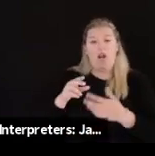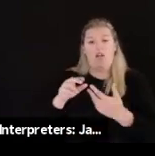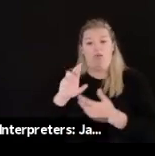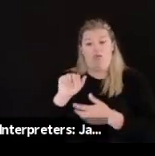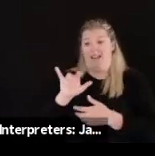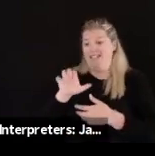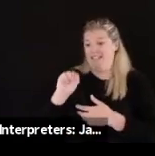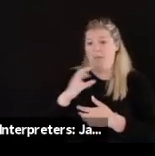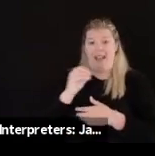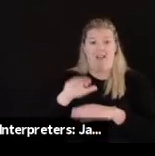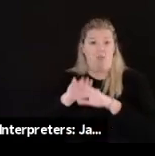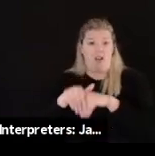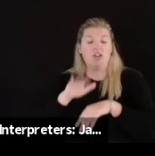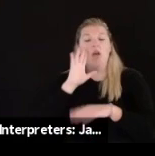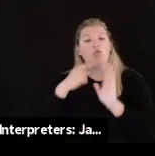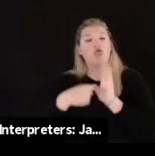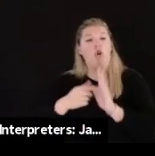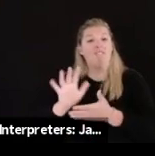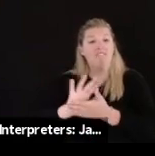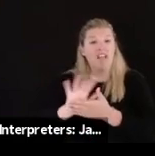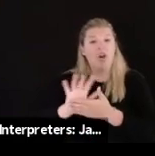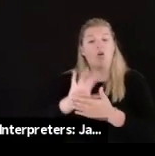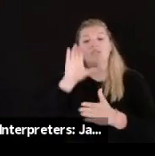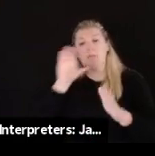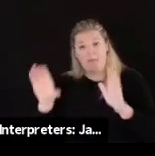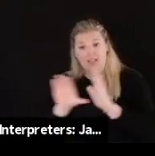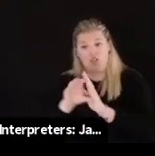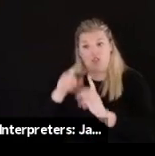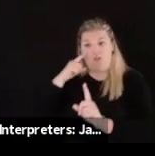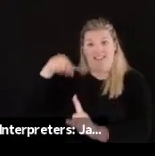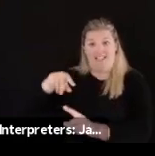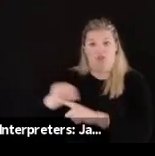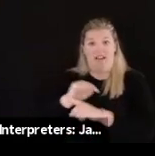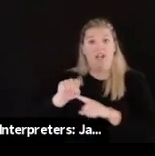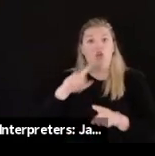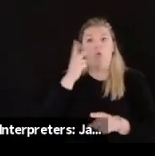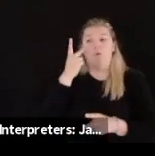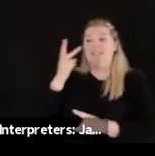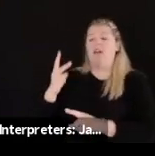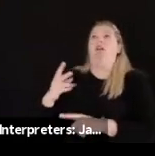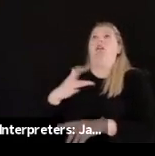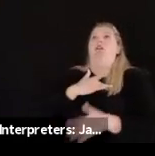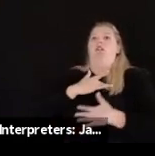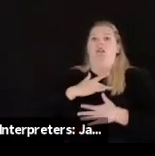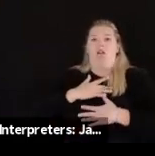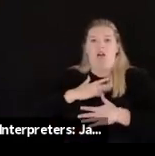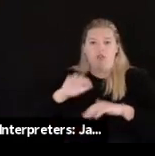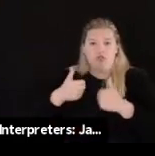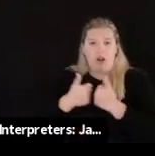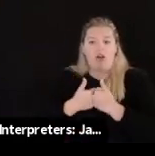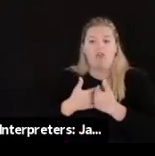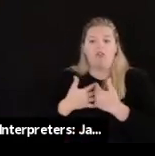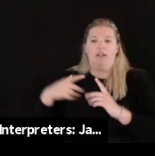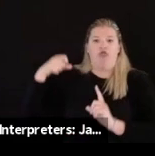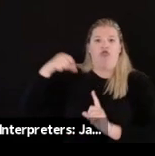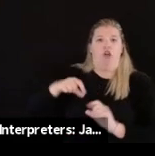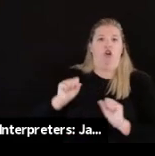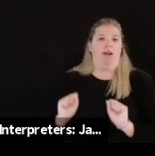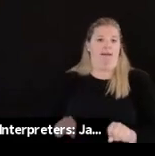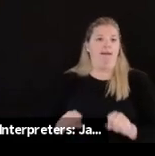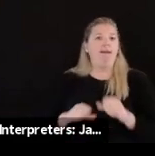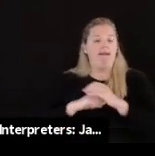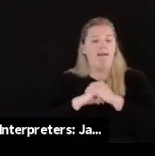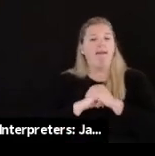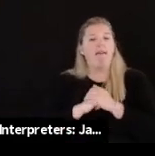a few videos and images during this training that will be challenging, painful, and it can also trigger. I will make sure that I